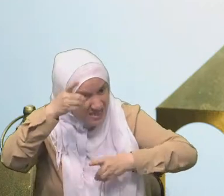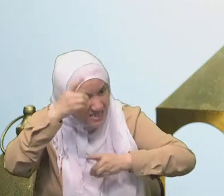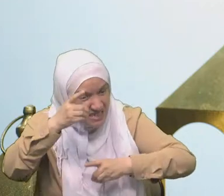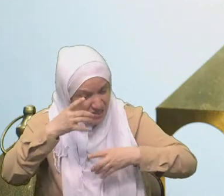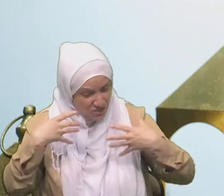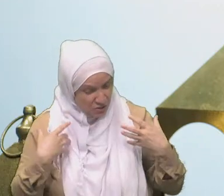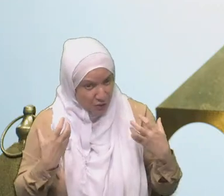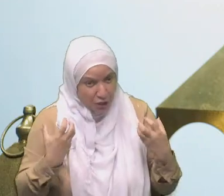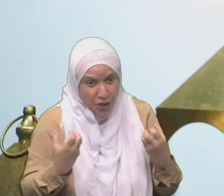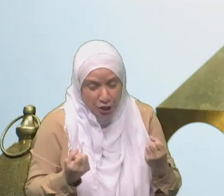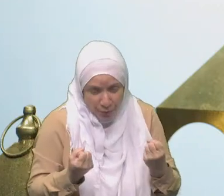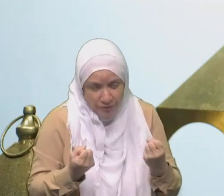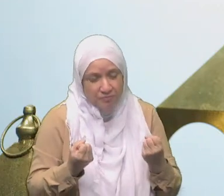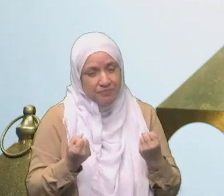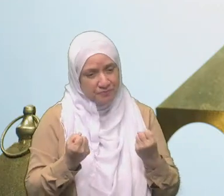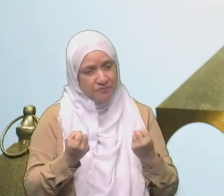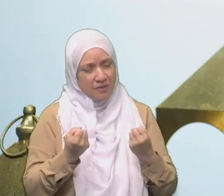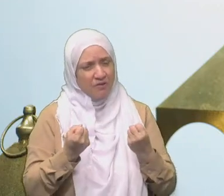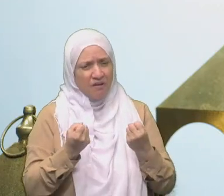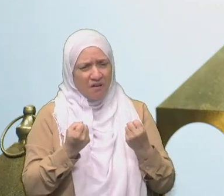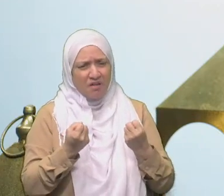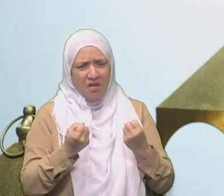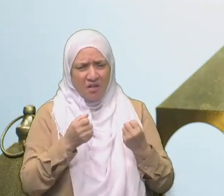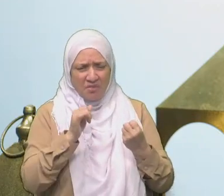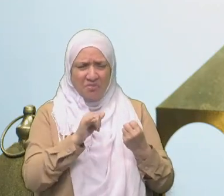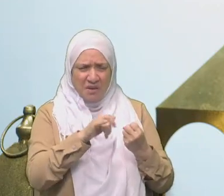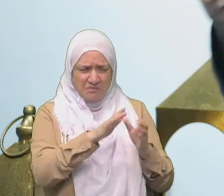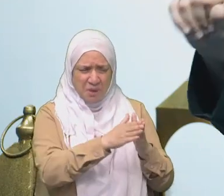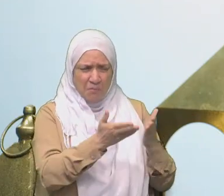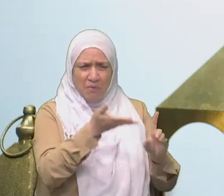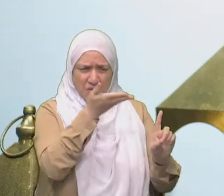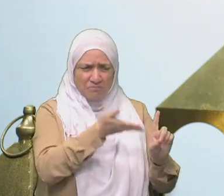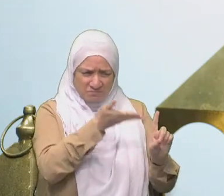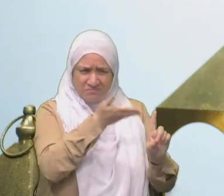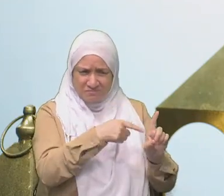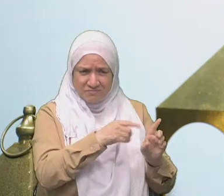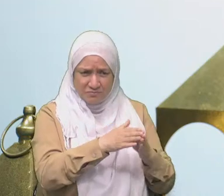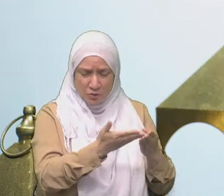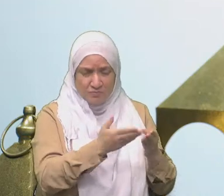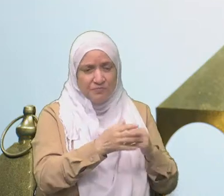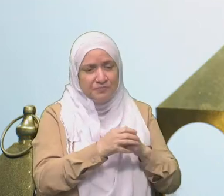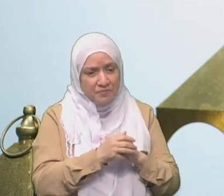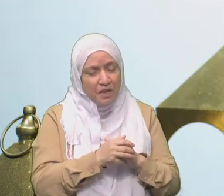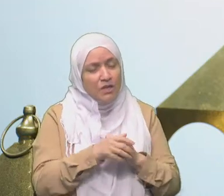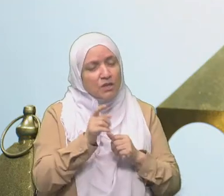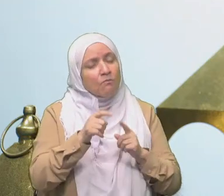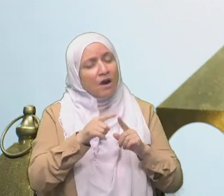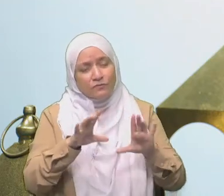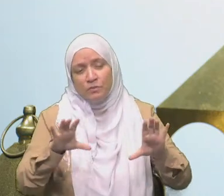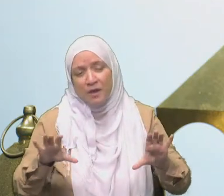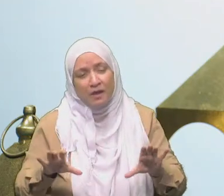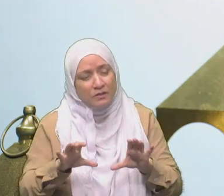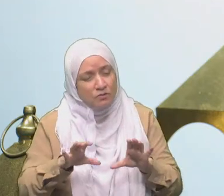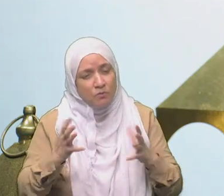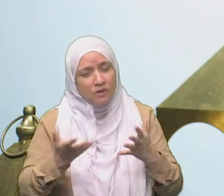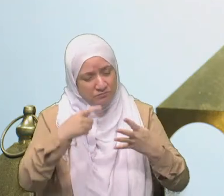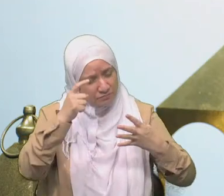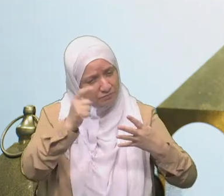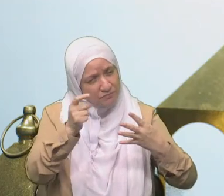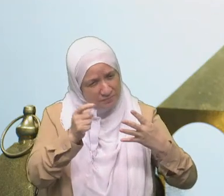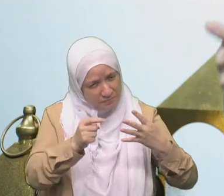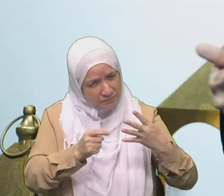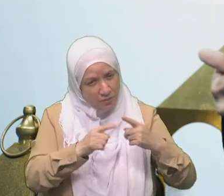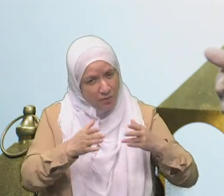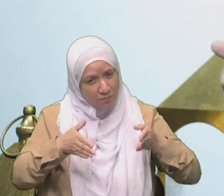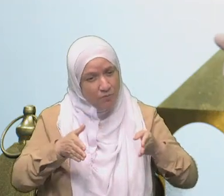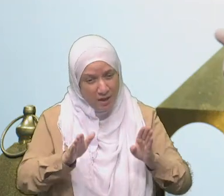there are asbab. There are things you have to do in order for the Qur'an to be a shifa for you, to be a cure for you. In order for the dua